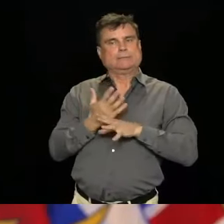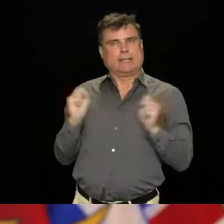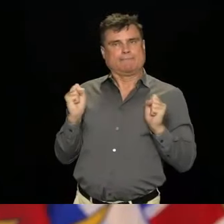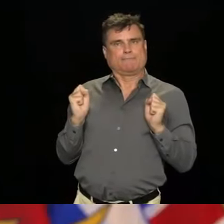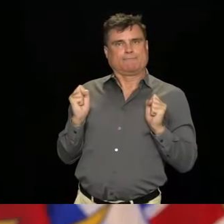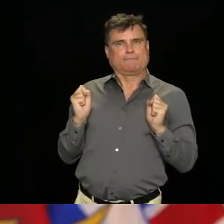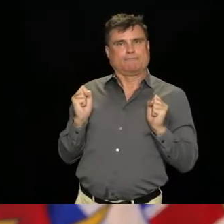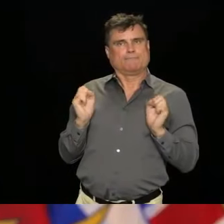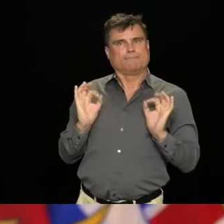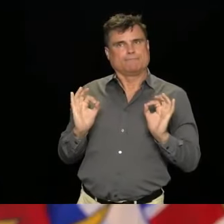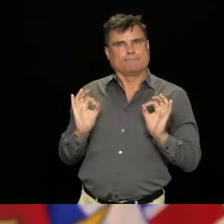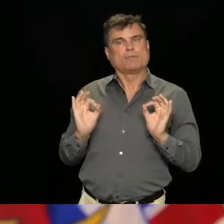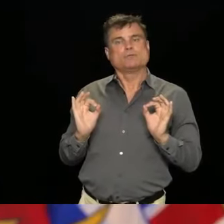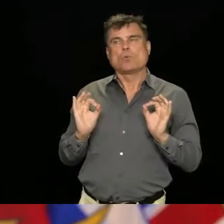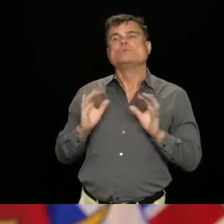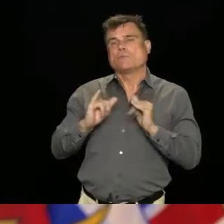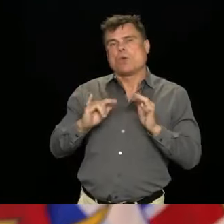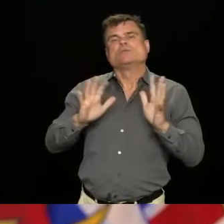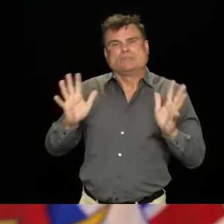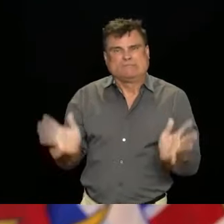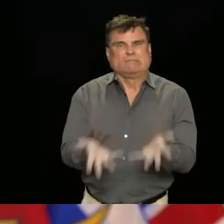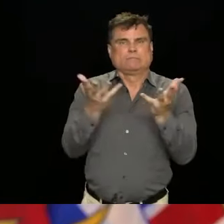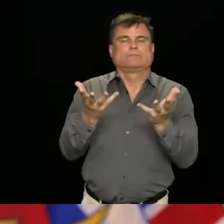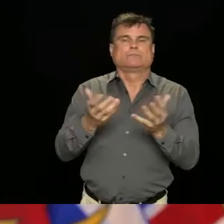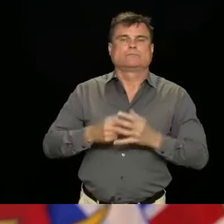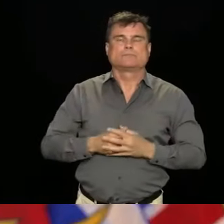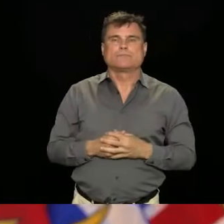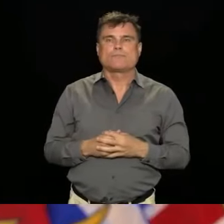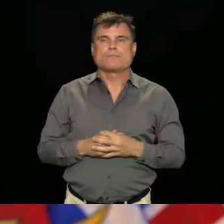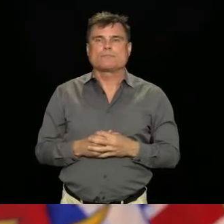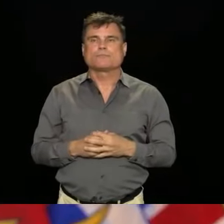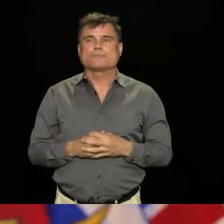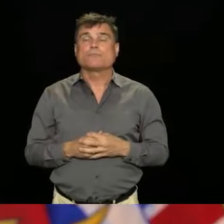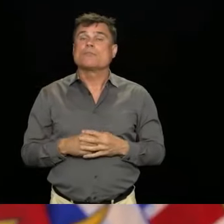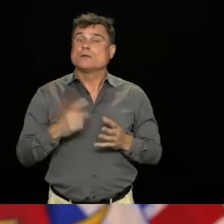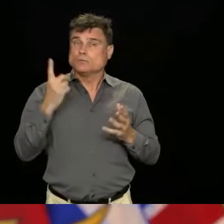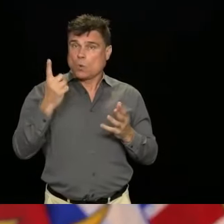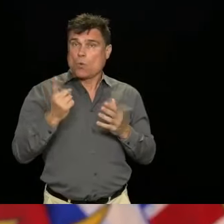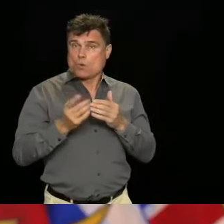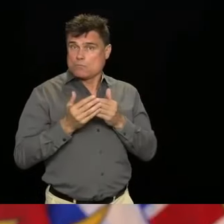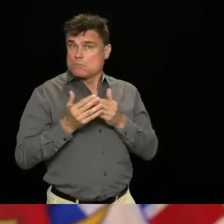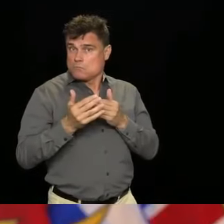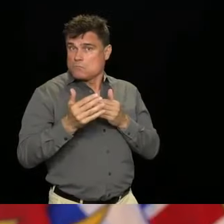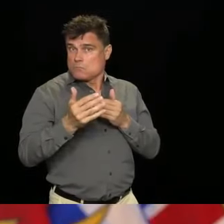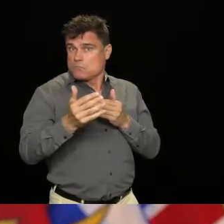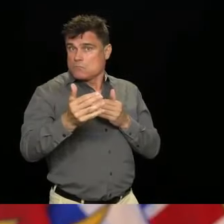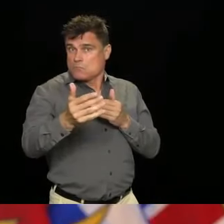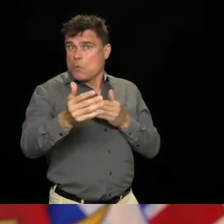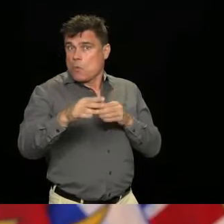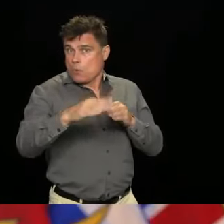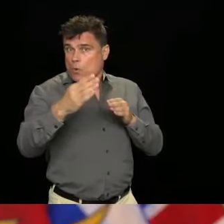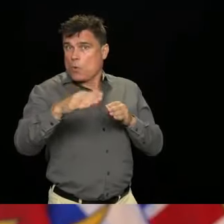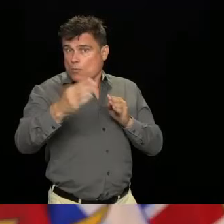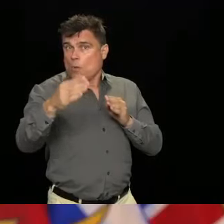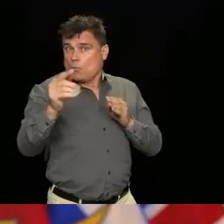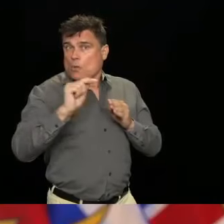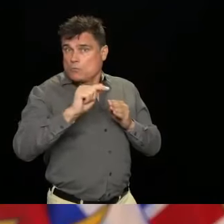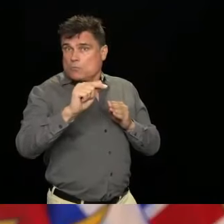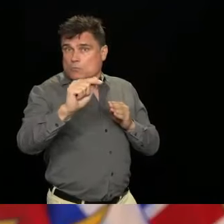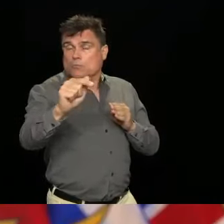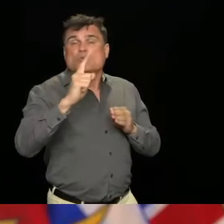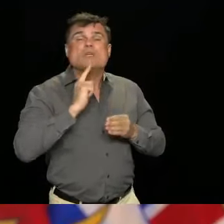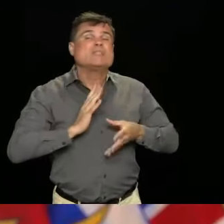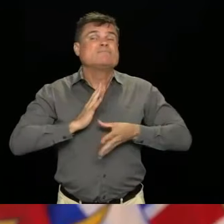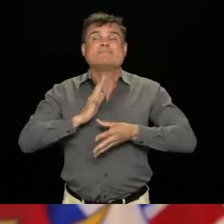help us when it comes to economic recovery. As the restart progresses, we're going to continue to focus on health and safety,